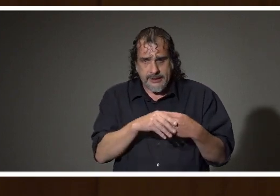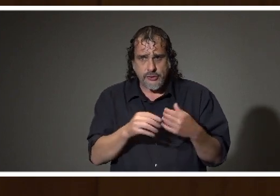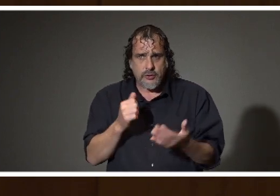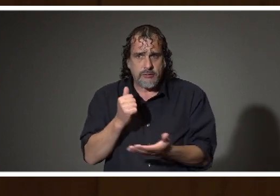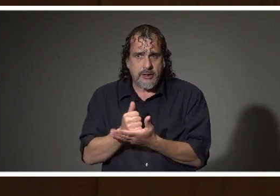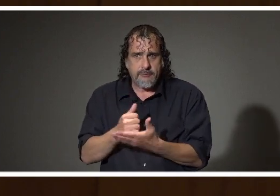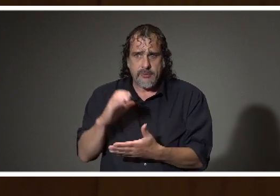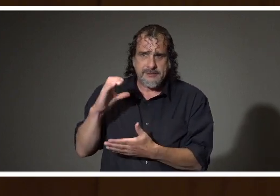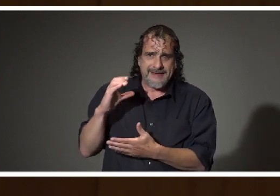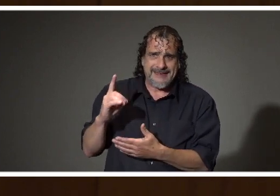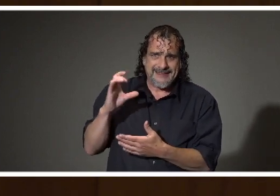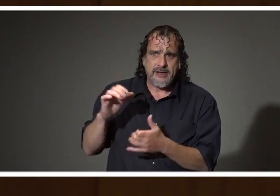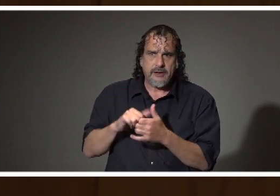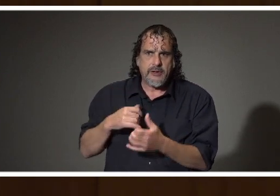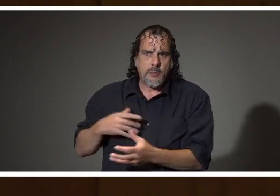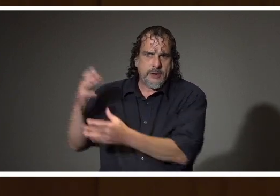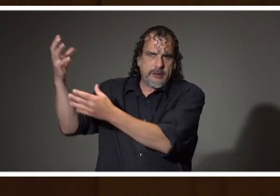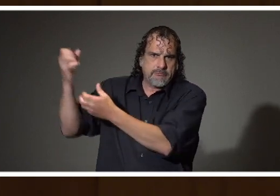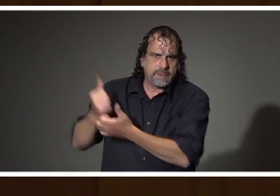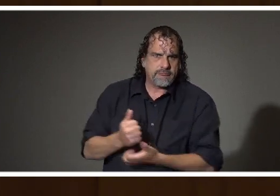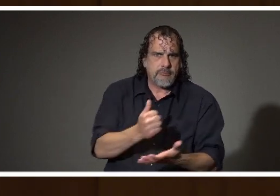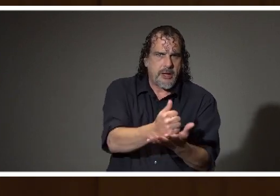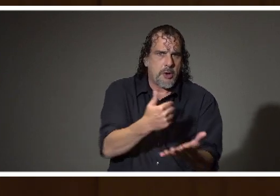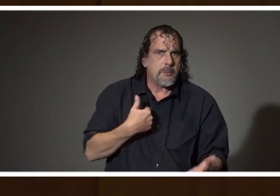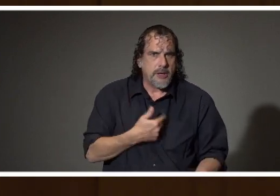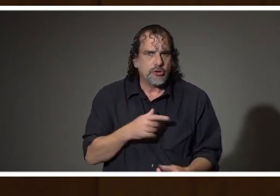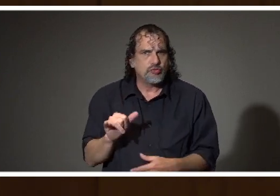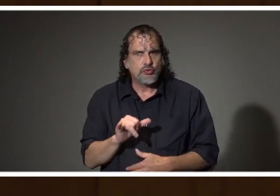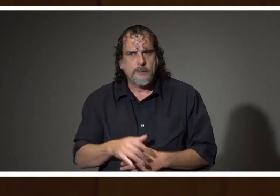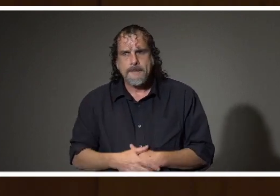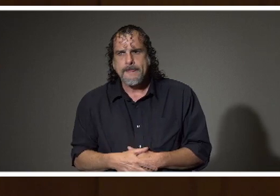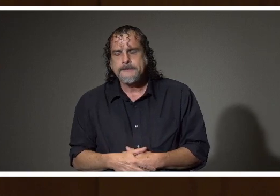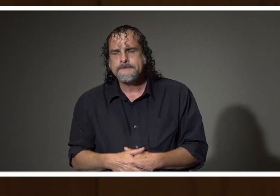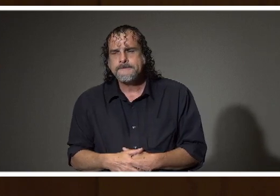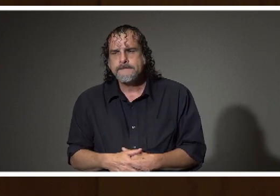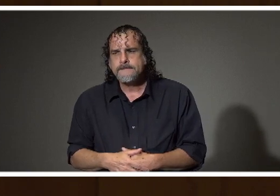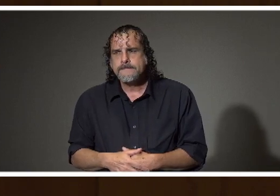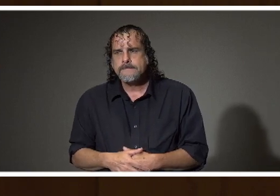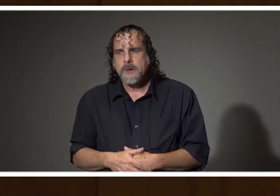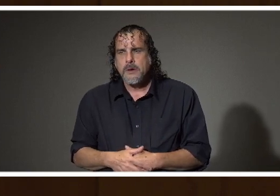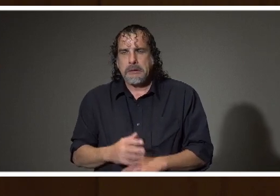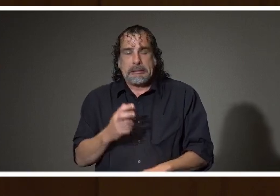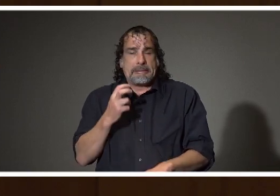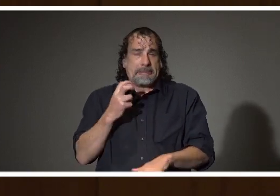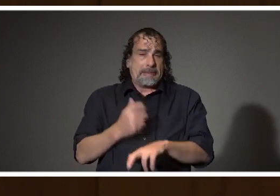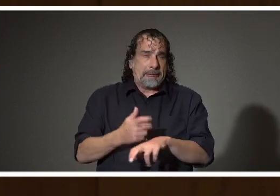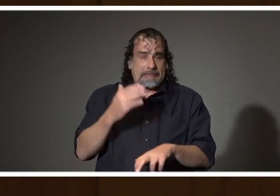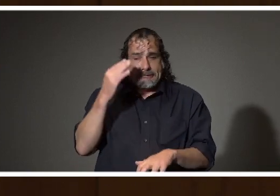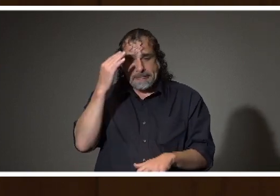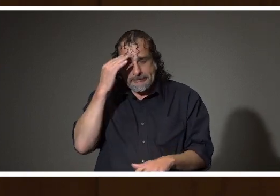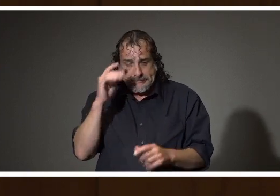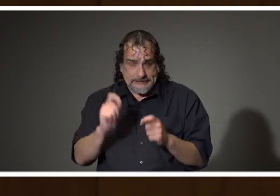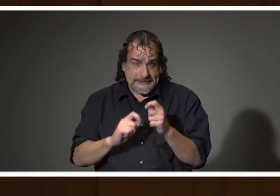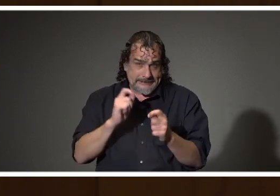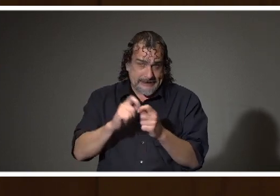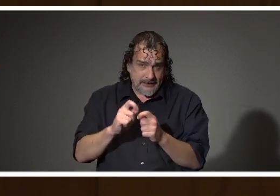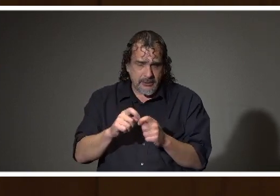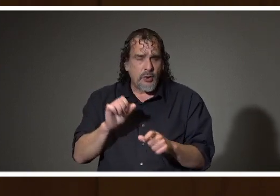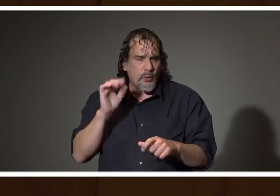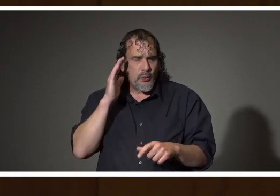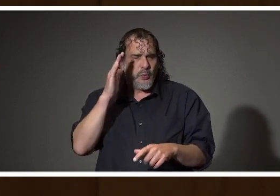have that as an option that we can maybe utilize. So it's hard to know. We'll certainly need